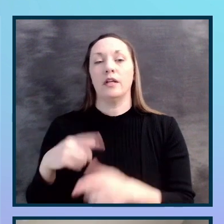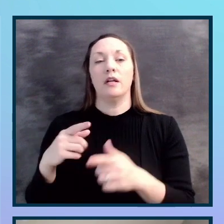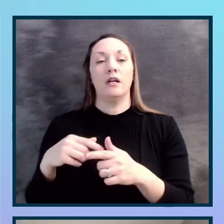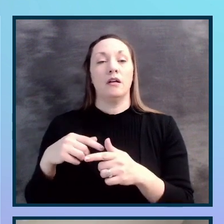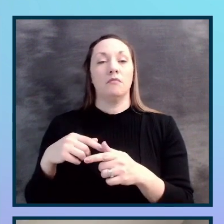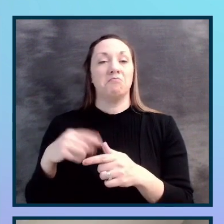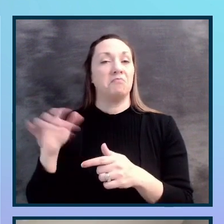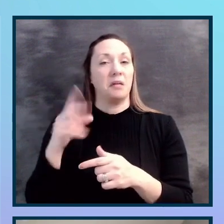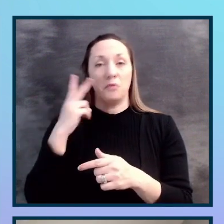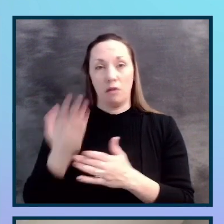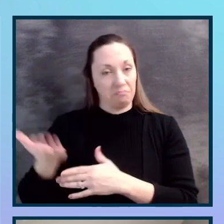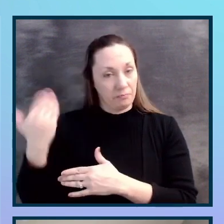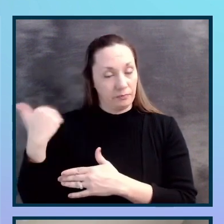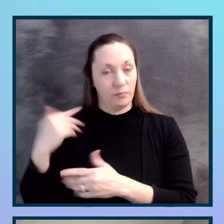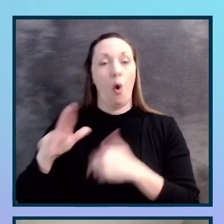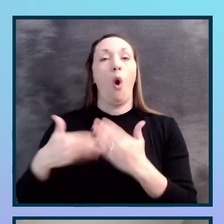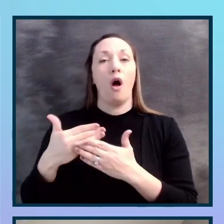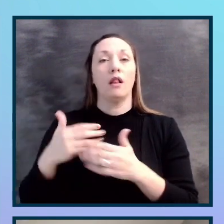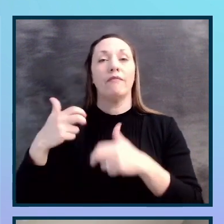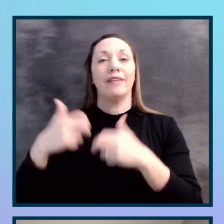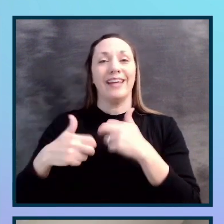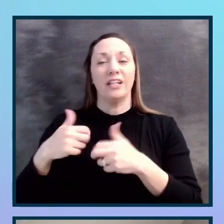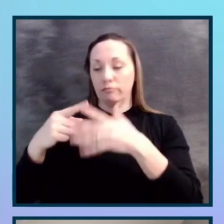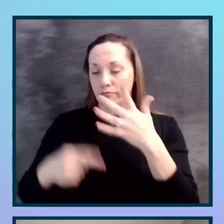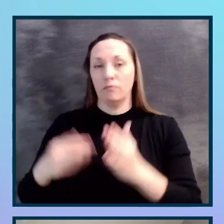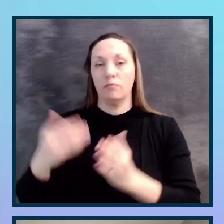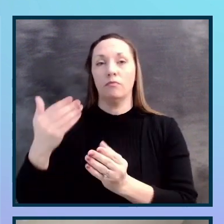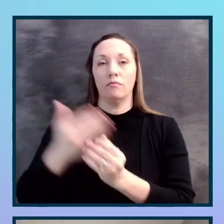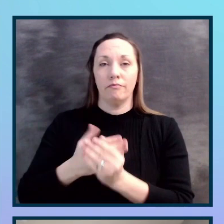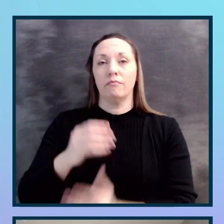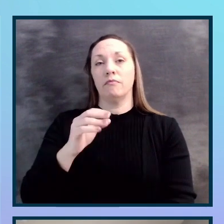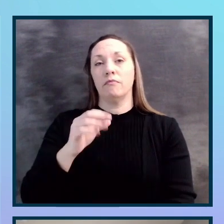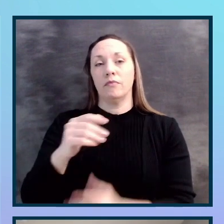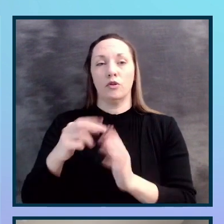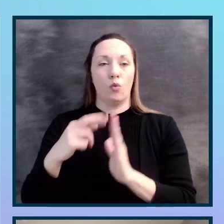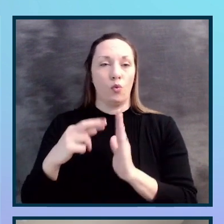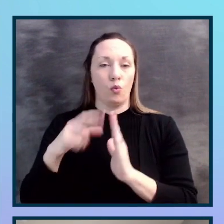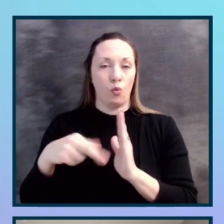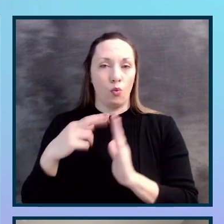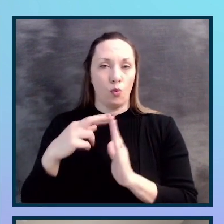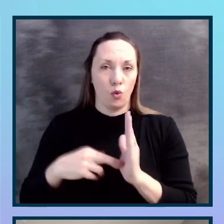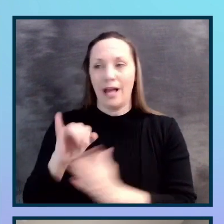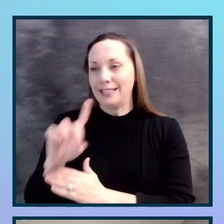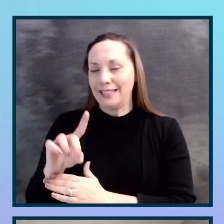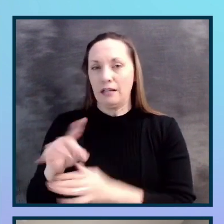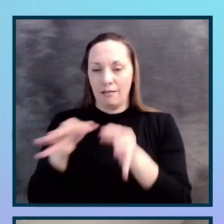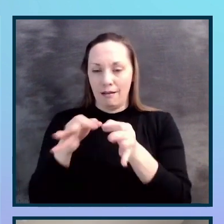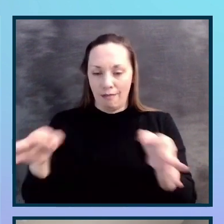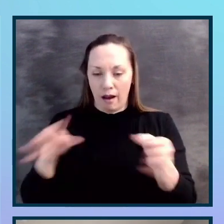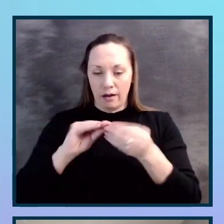prior. All of the issues, the file, the rule ID, the line number, and what type it is,